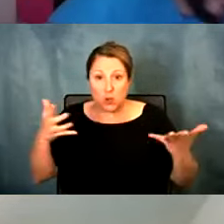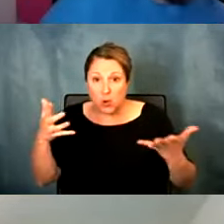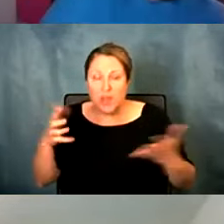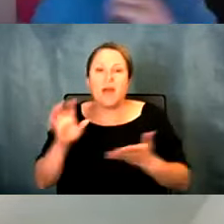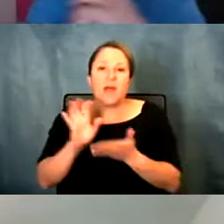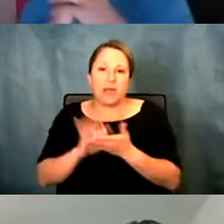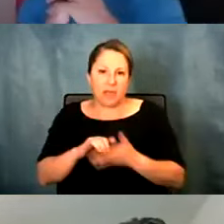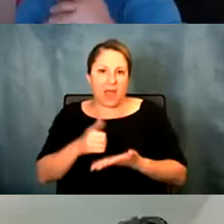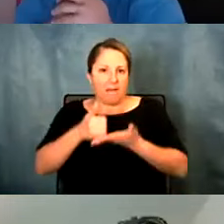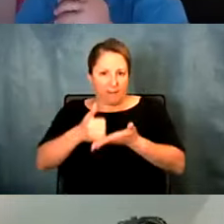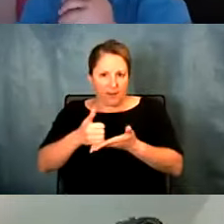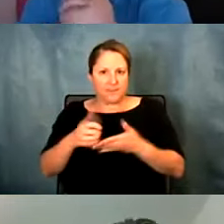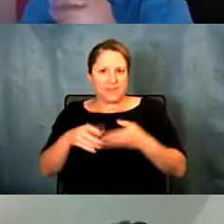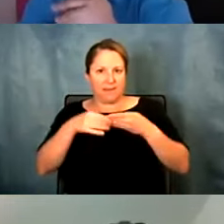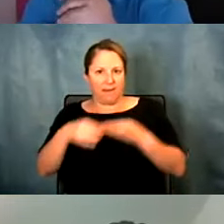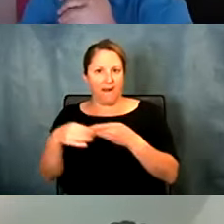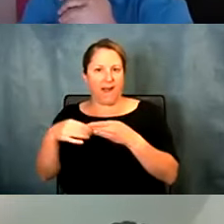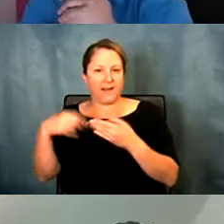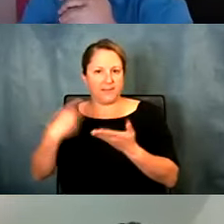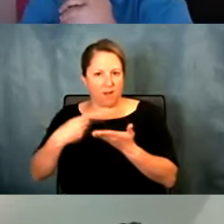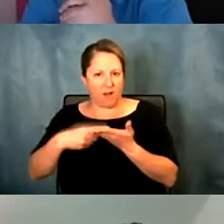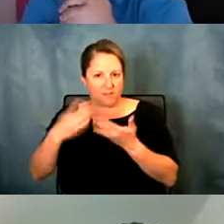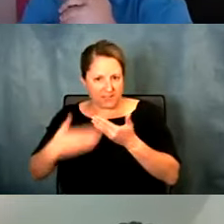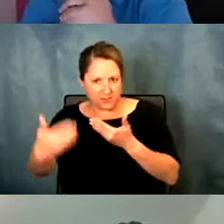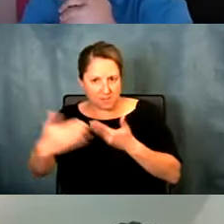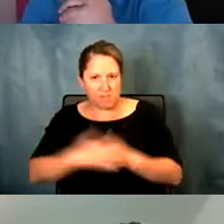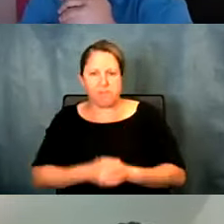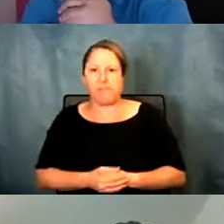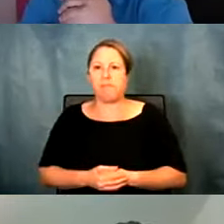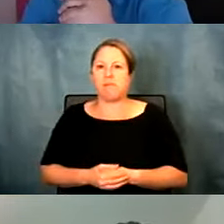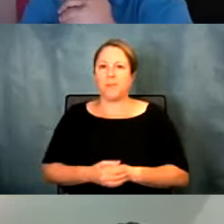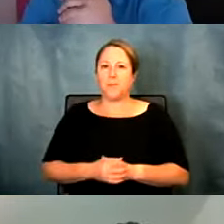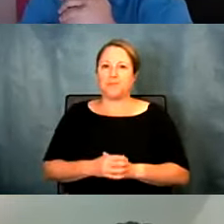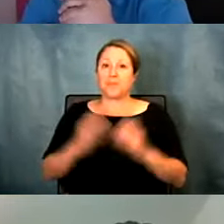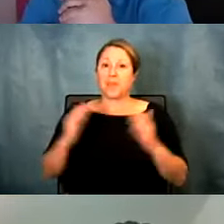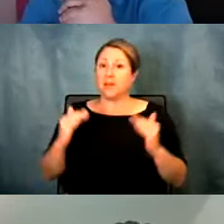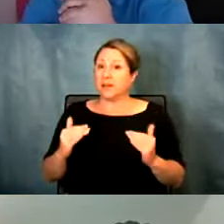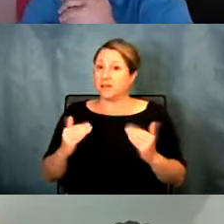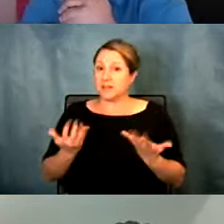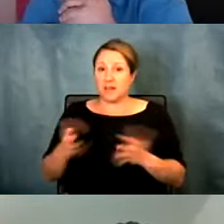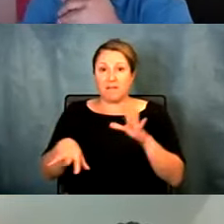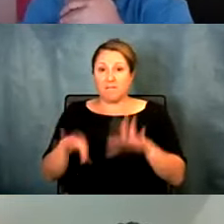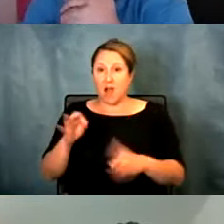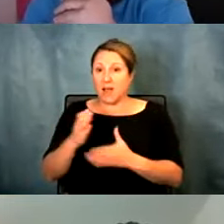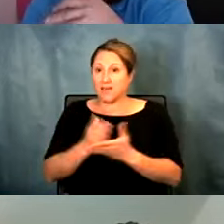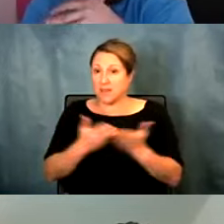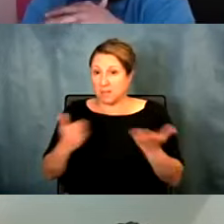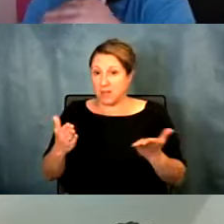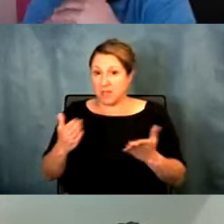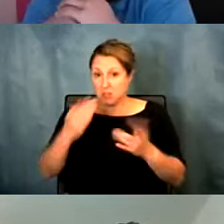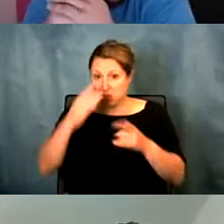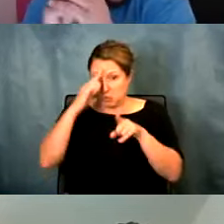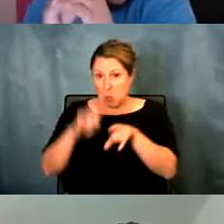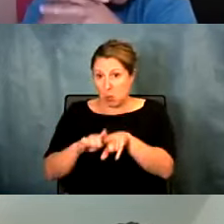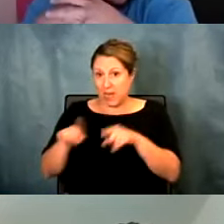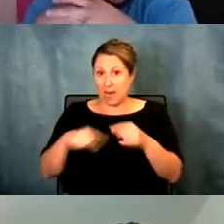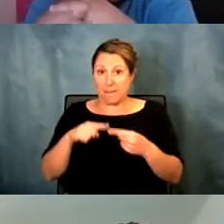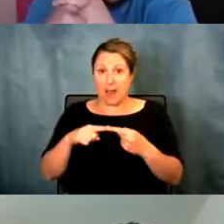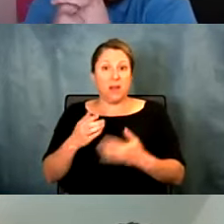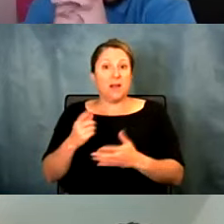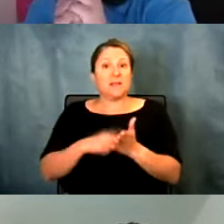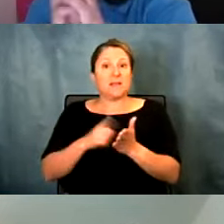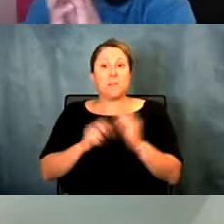conversation. The next is to find some common ground. Sometimes people are not worried about themselves when it comes to